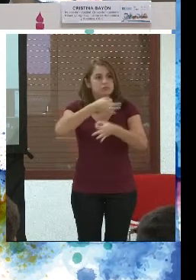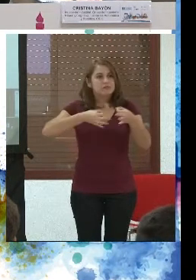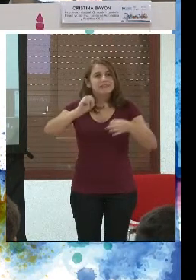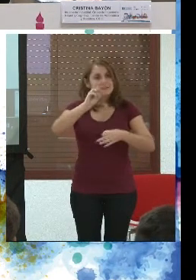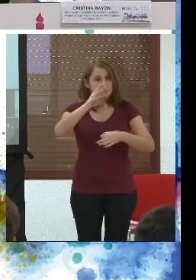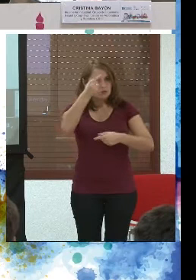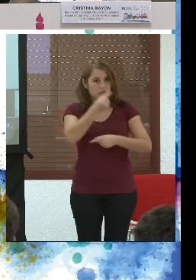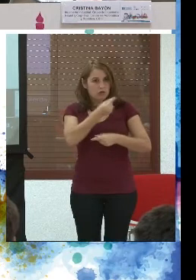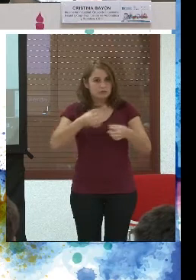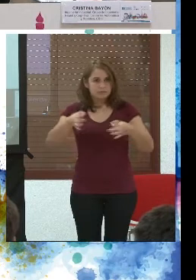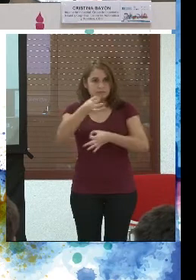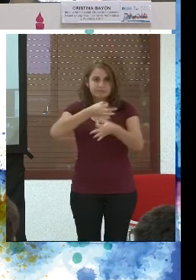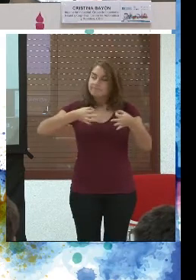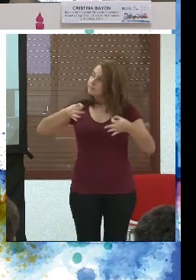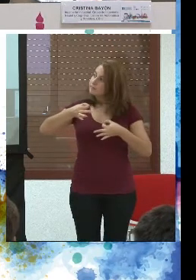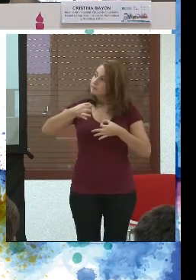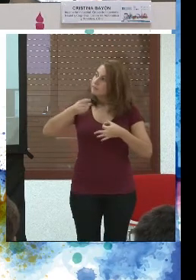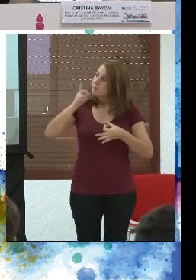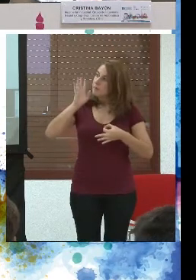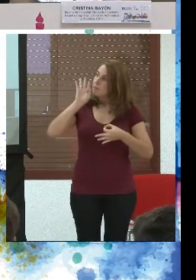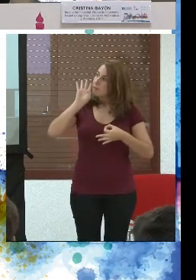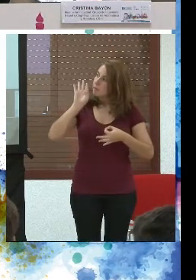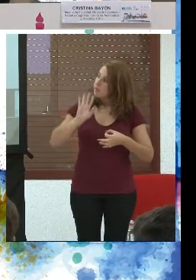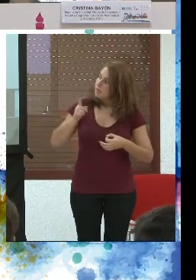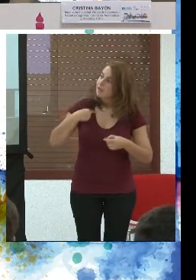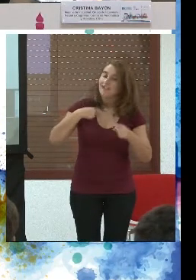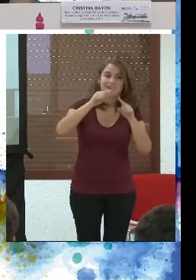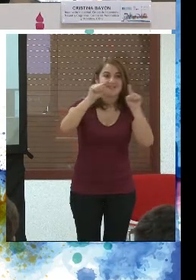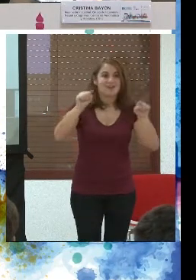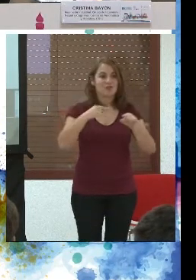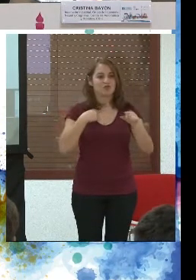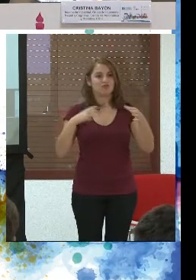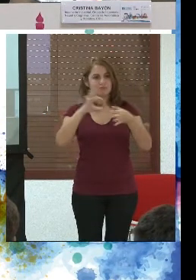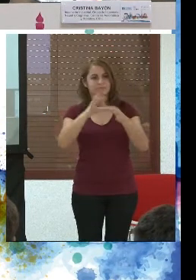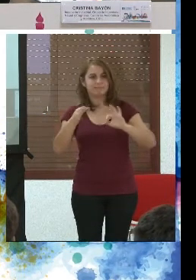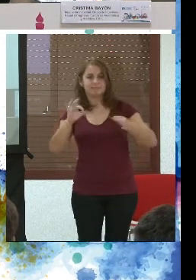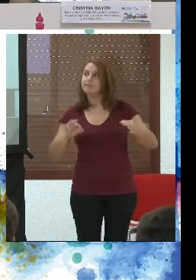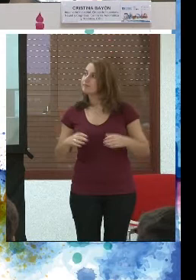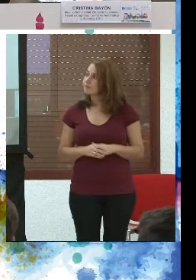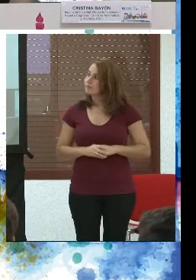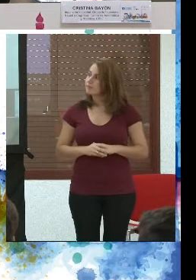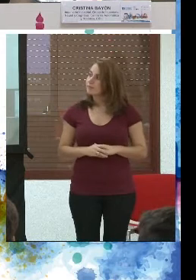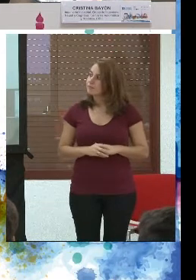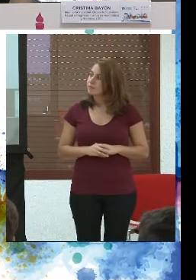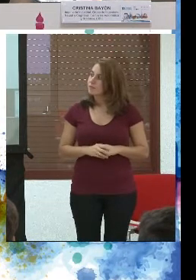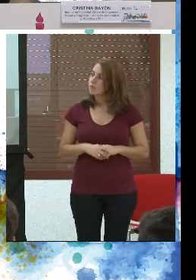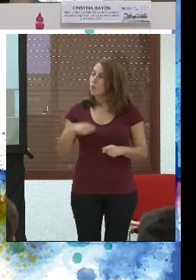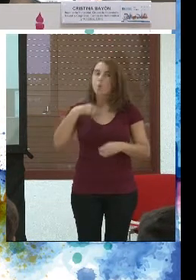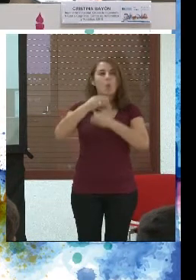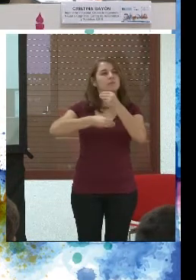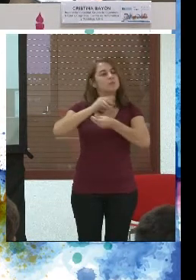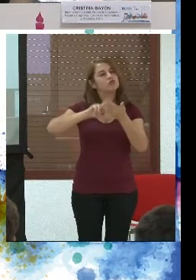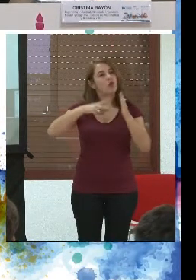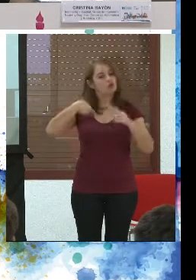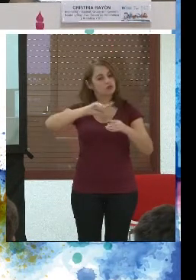electrodes with 13 electrodes that make up two hexagons, which are superimposed, overlap,